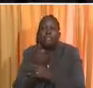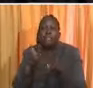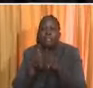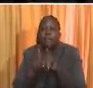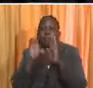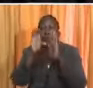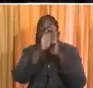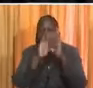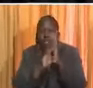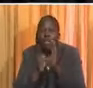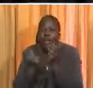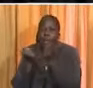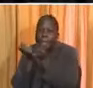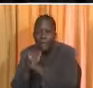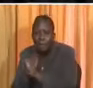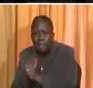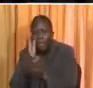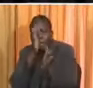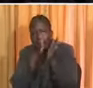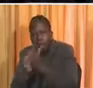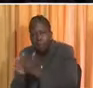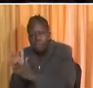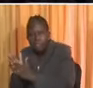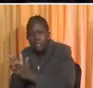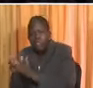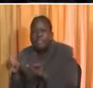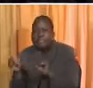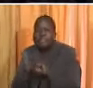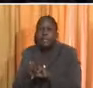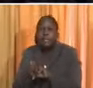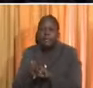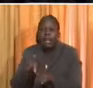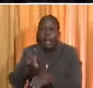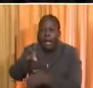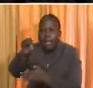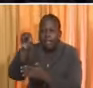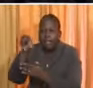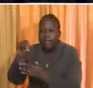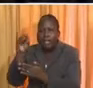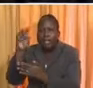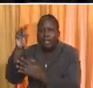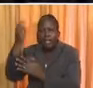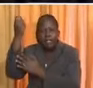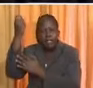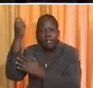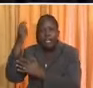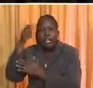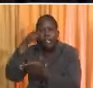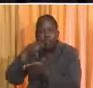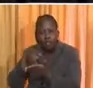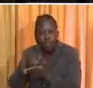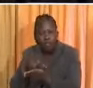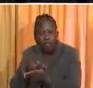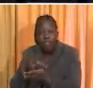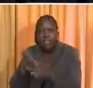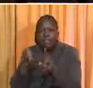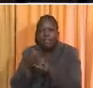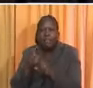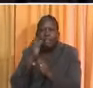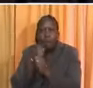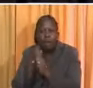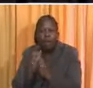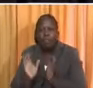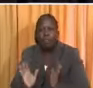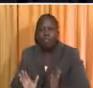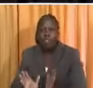amendment process and unifying Kenyans, among other roles. That the task force and the